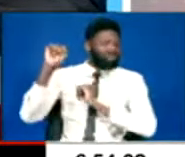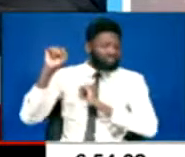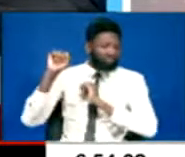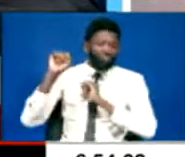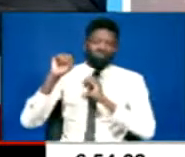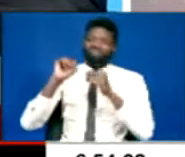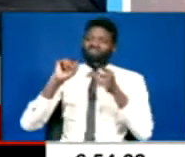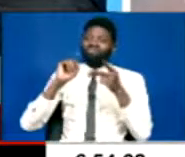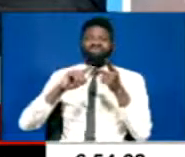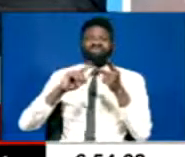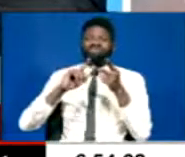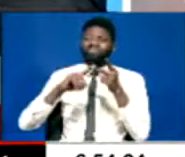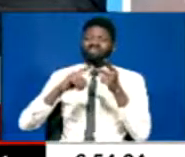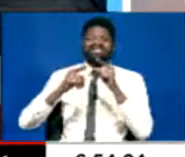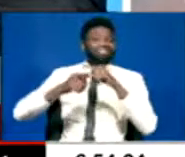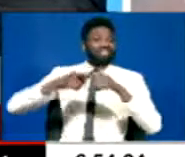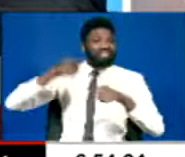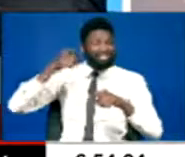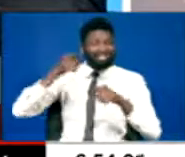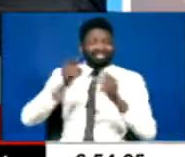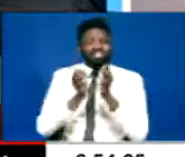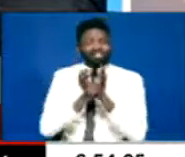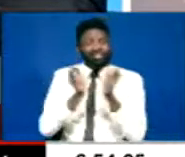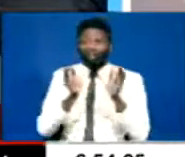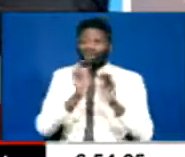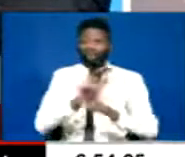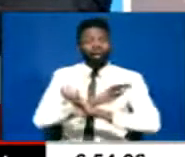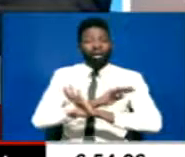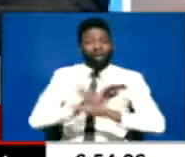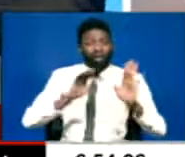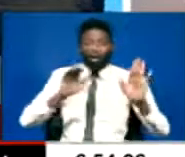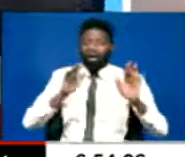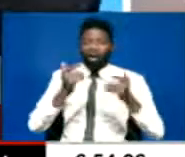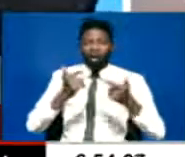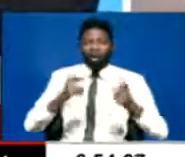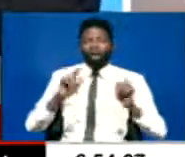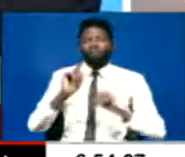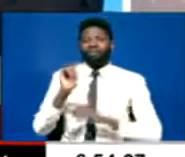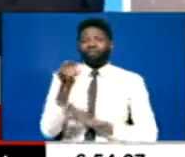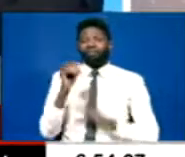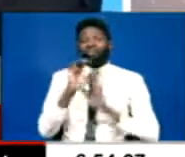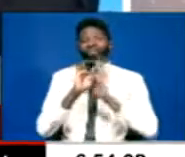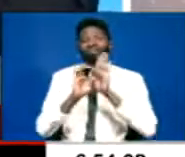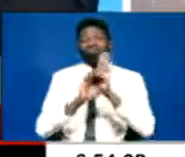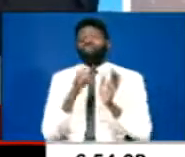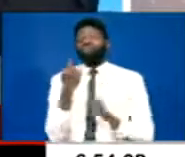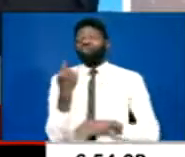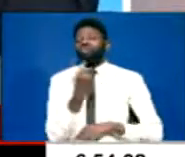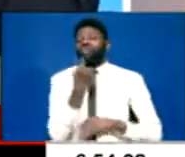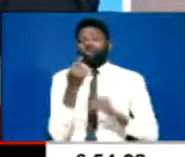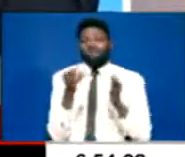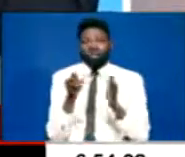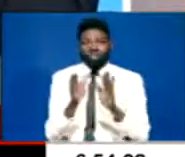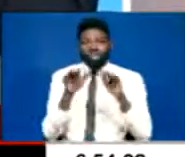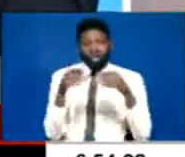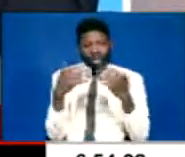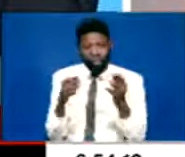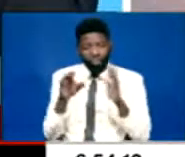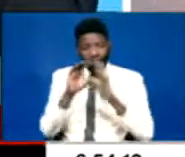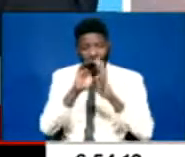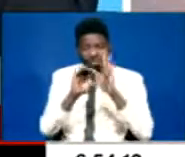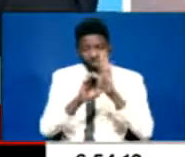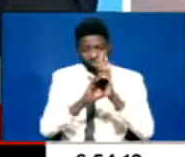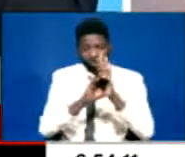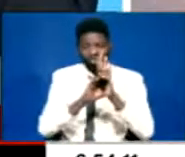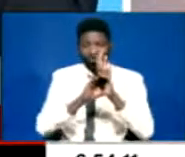the execution, as he put it, it's not allowed in the Kenyan constitution. So the only way to go about it is to suspend the constitution or let